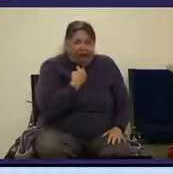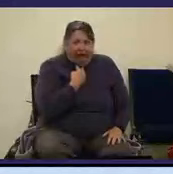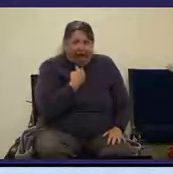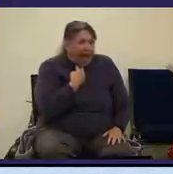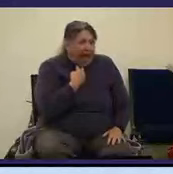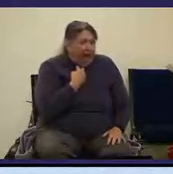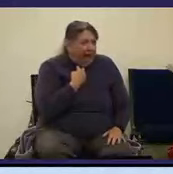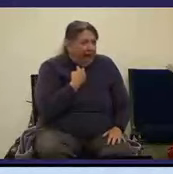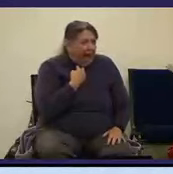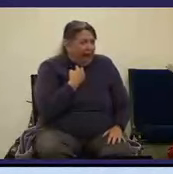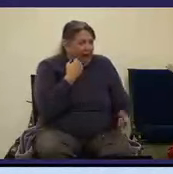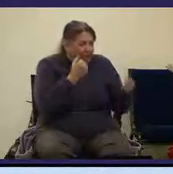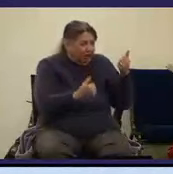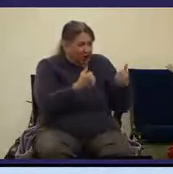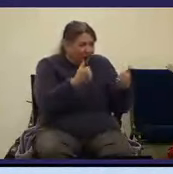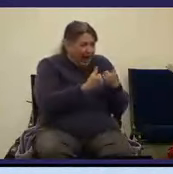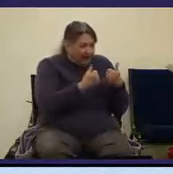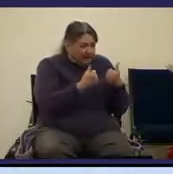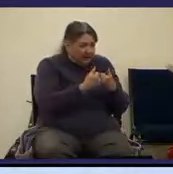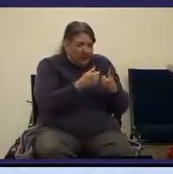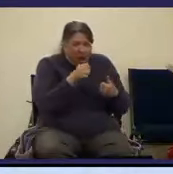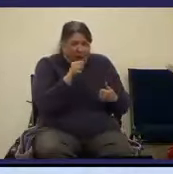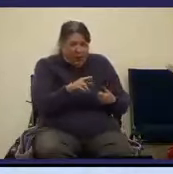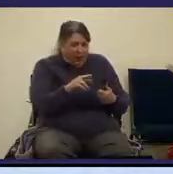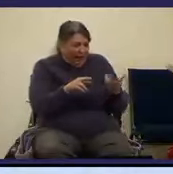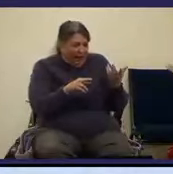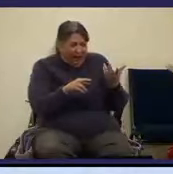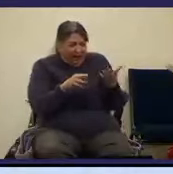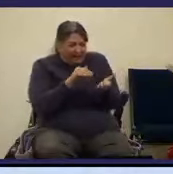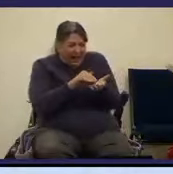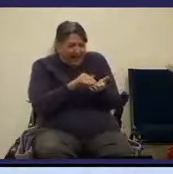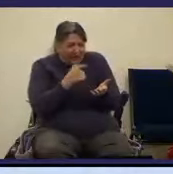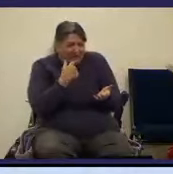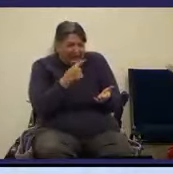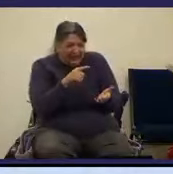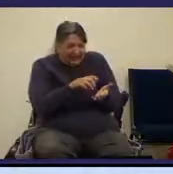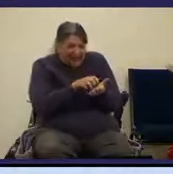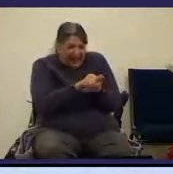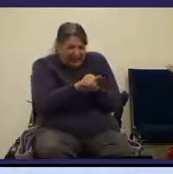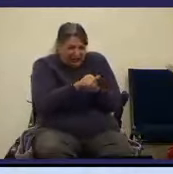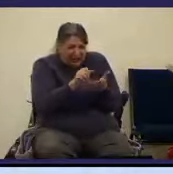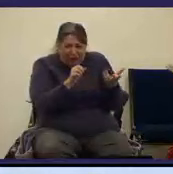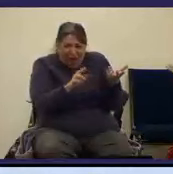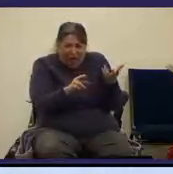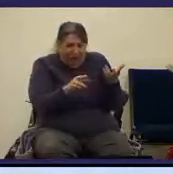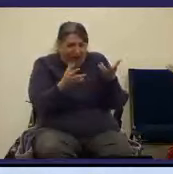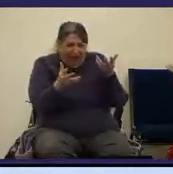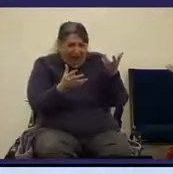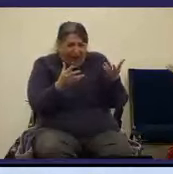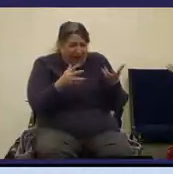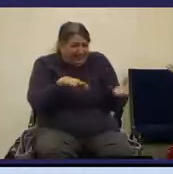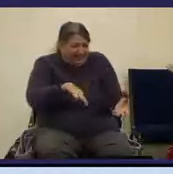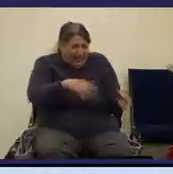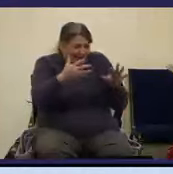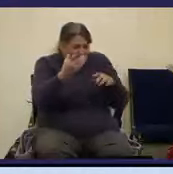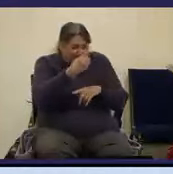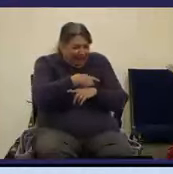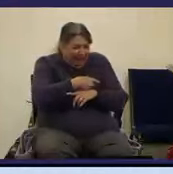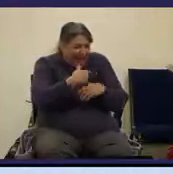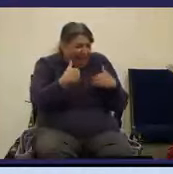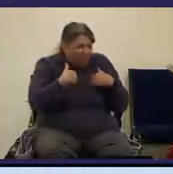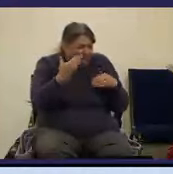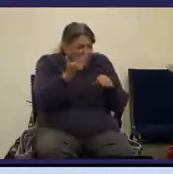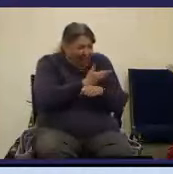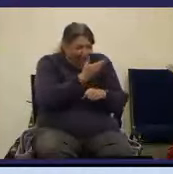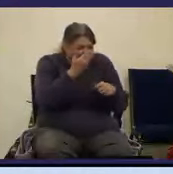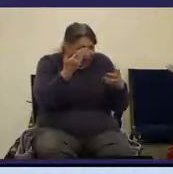God forbid, a car accident, or the doctor gives you bad news, or you're having a terrible day and nothing went your way, you got fired, or whatever it might happen,